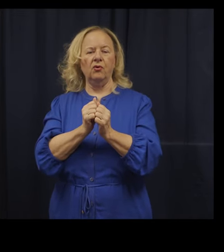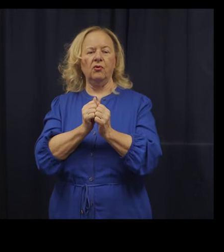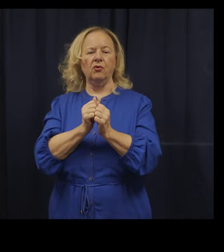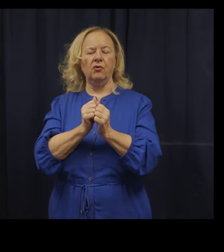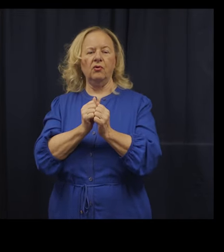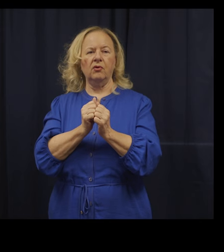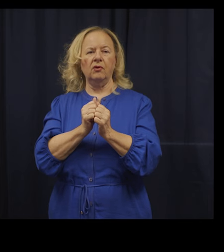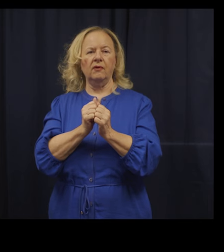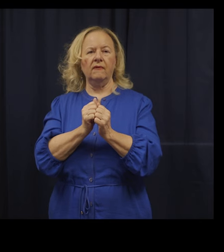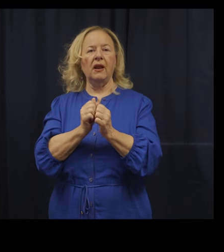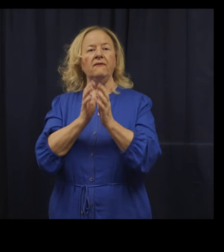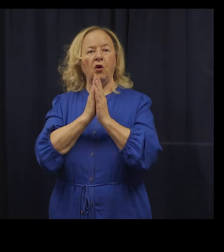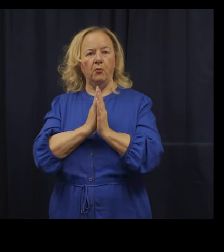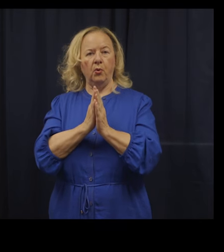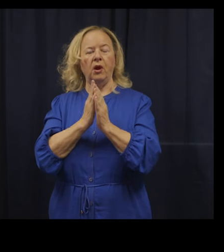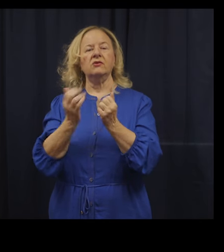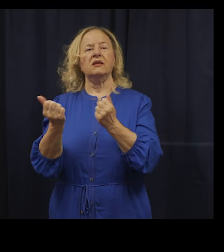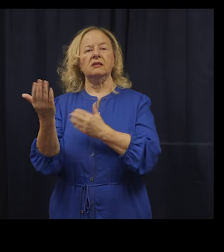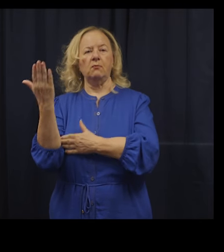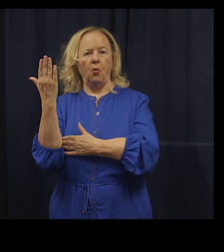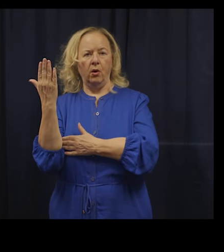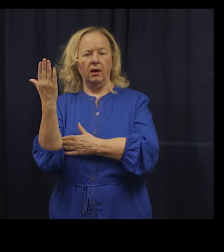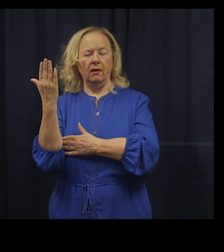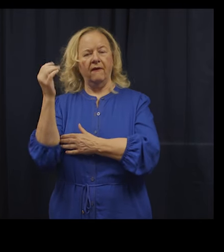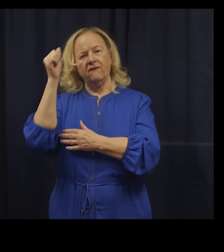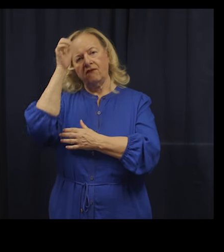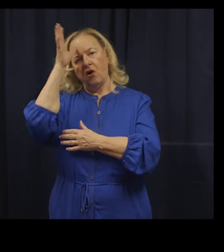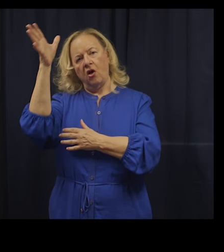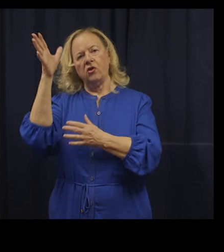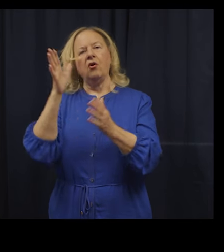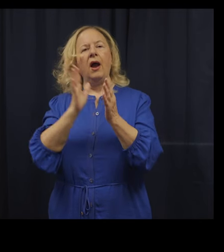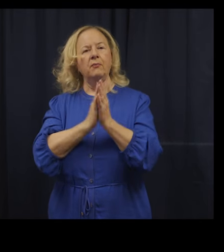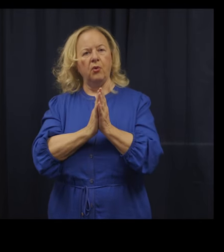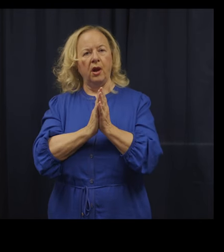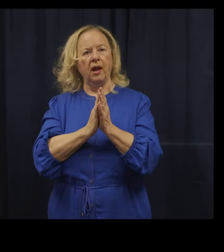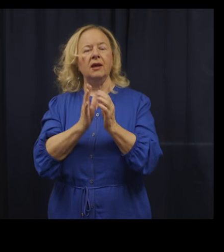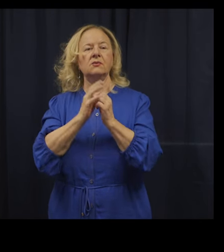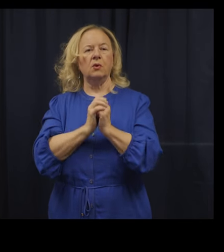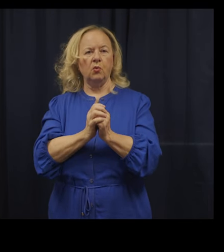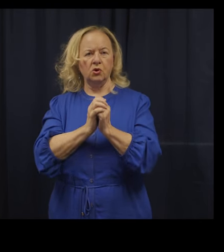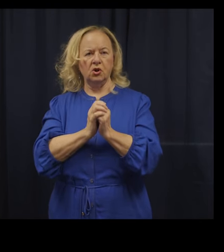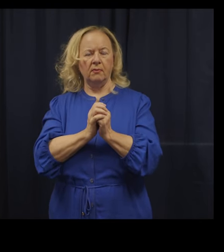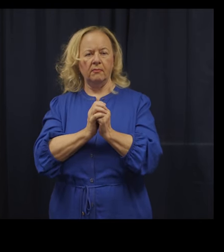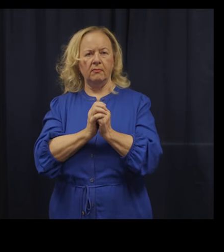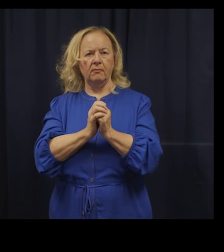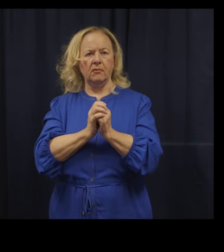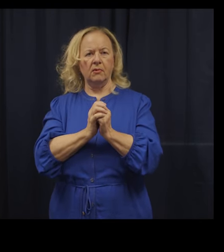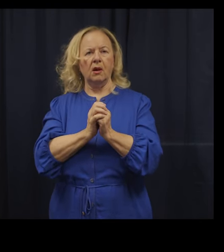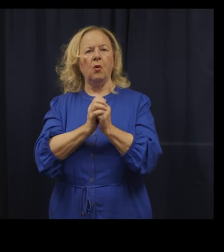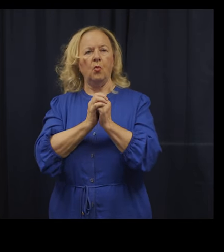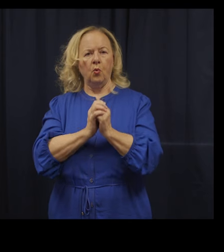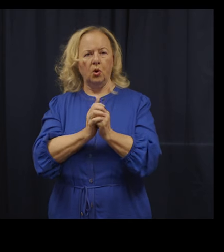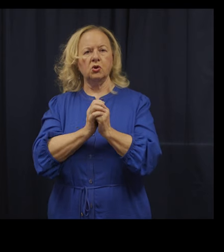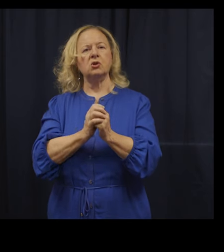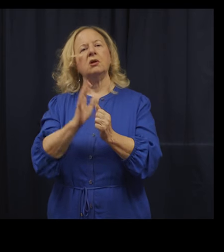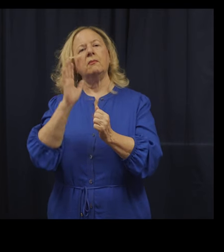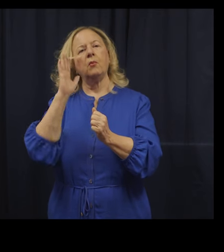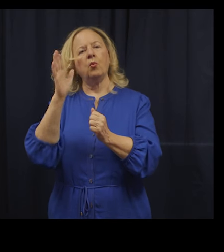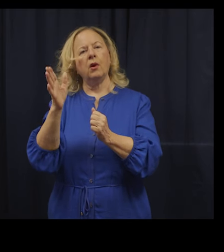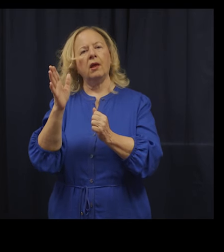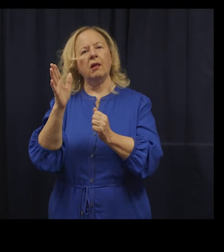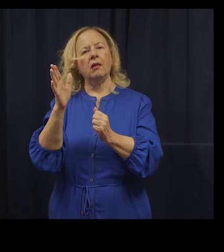even after our prayers this morning, Father, I pray that as we worship, the worship would